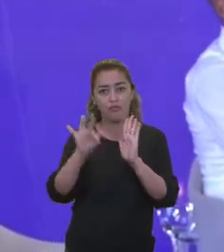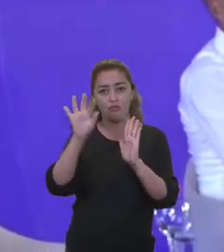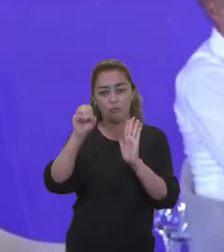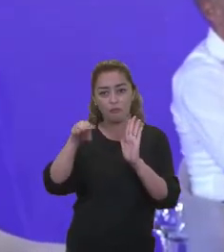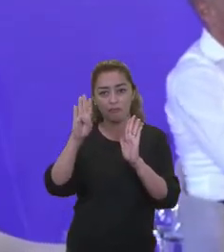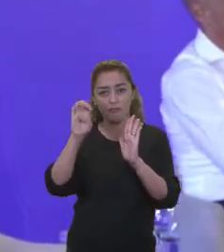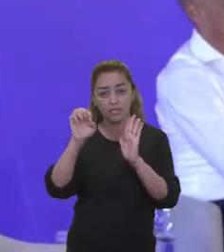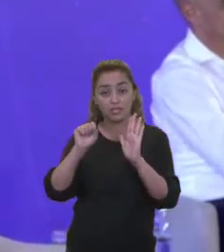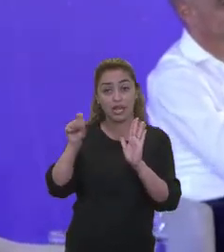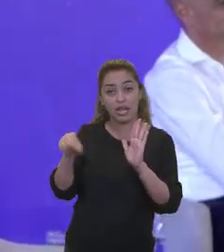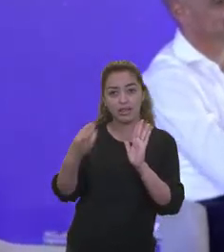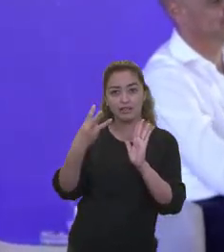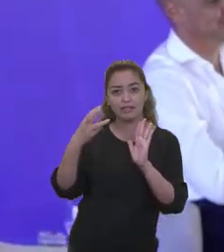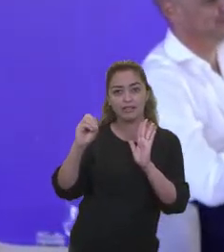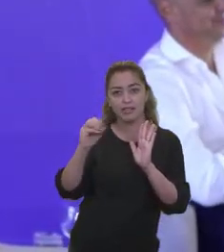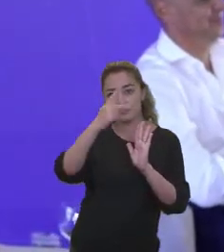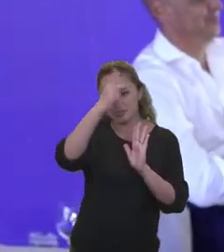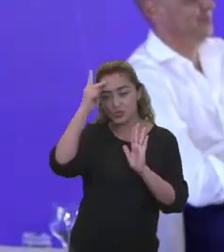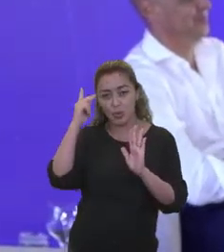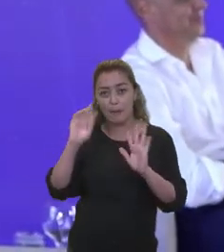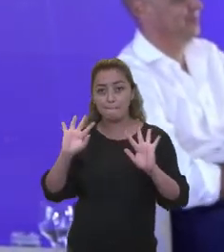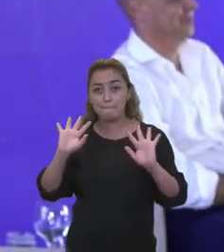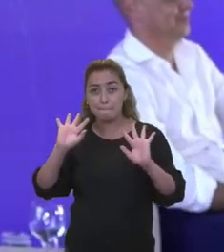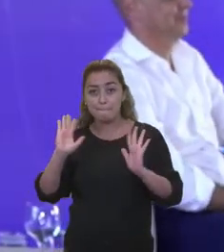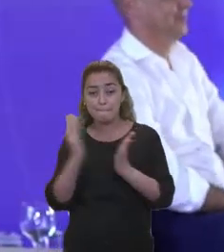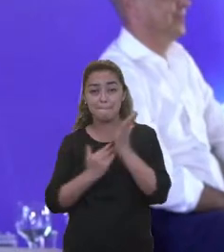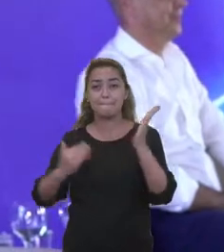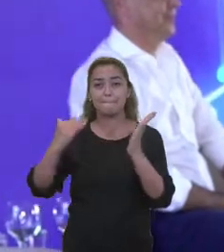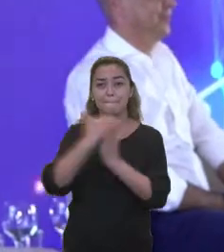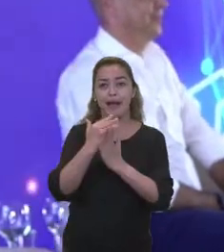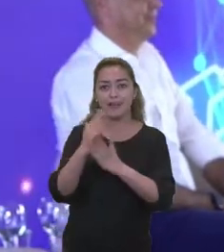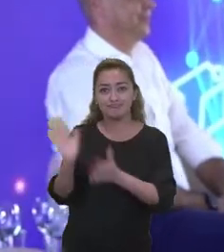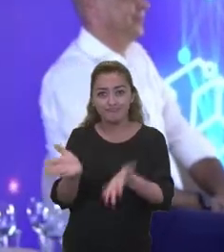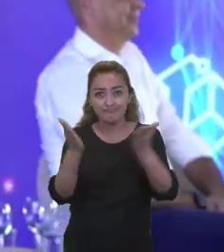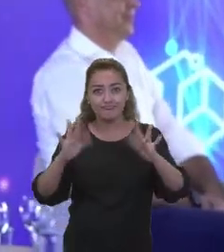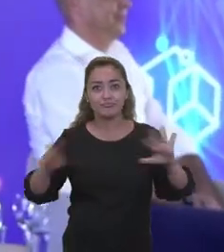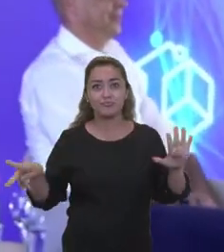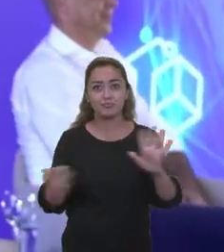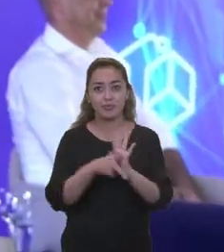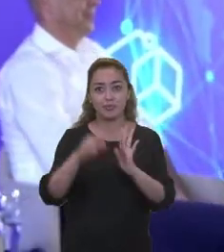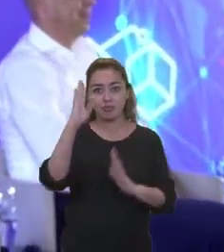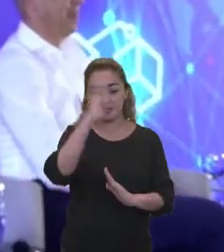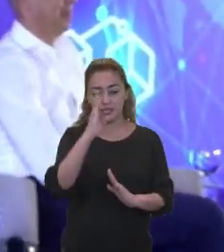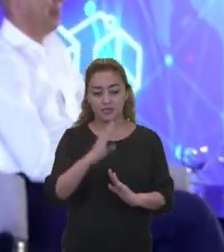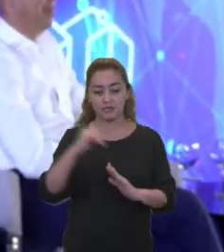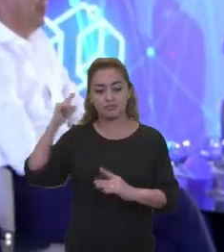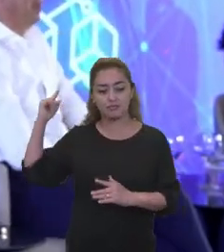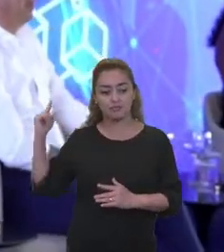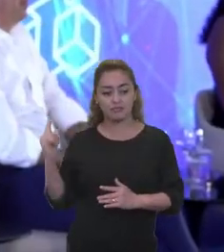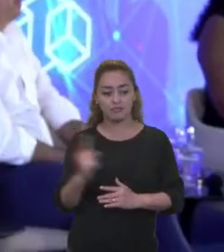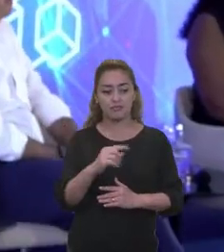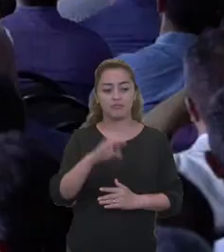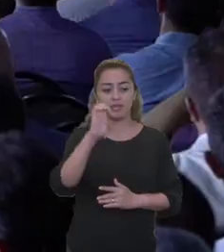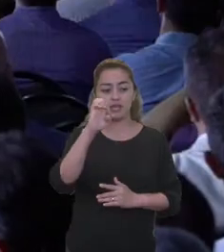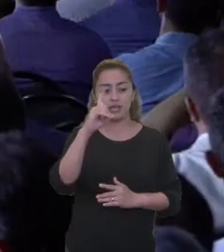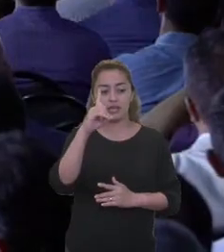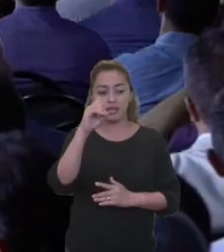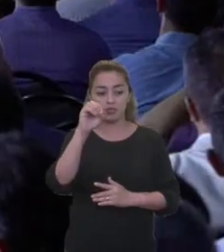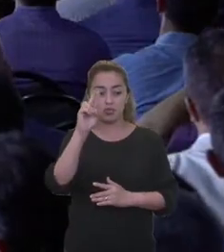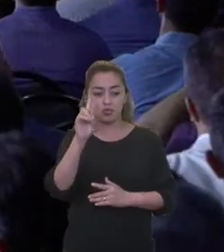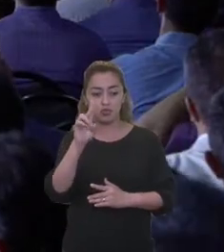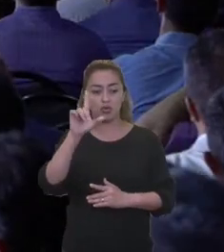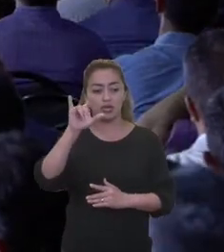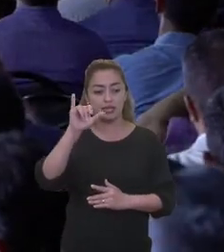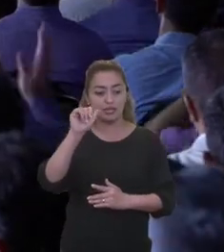Forbes list is one of the 30 most influenced people in Brazil. Let's welcome Edu